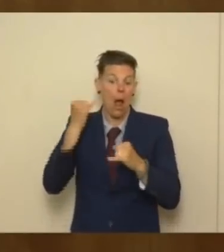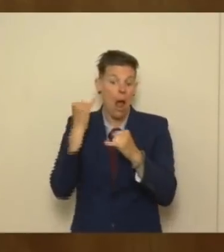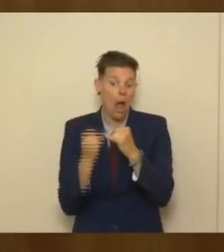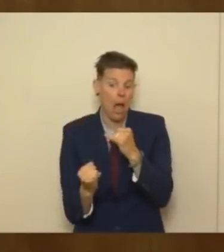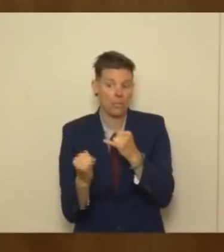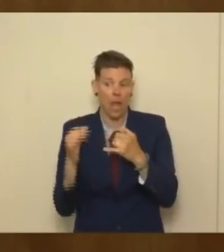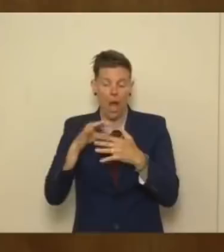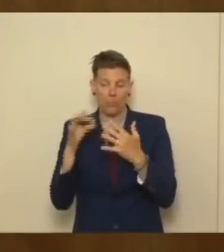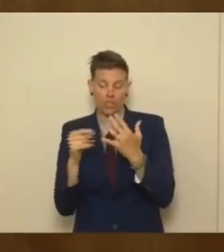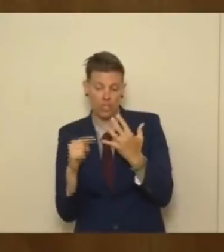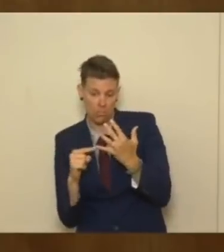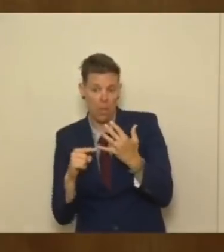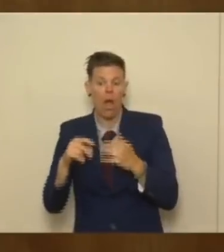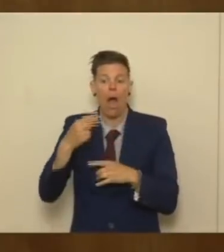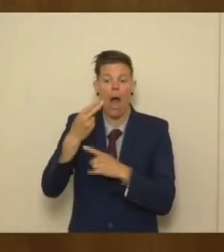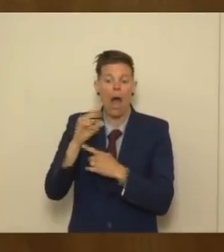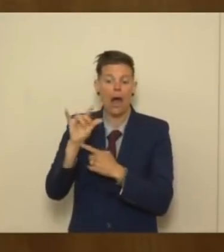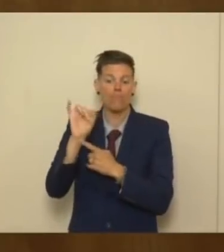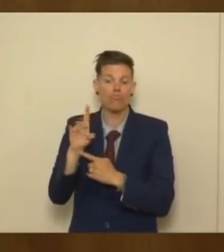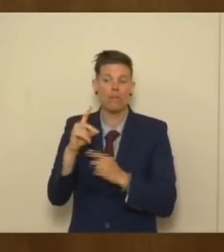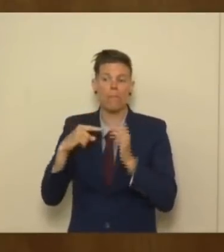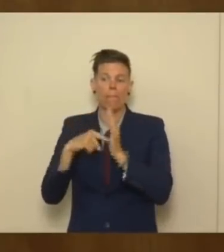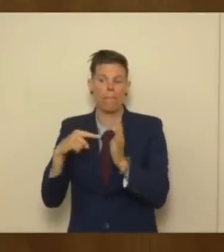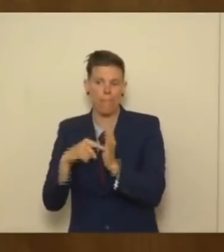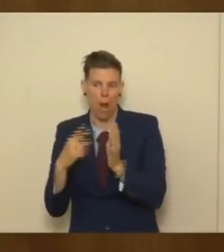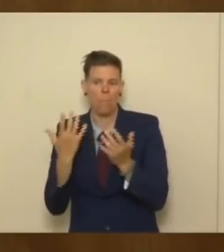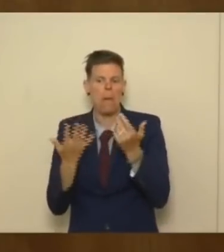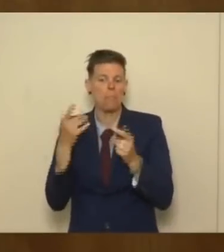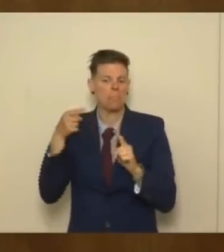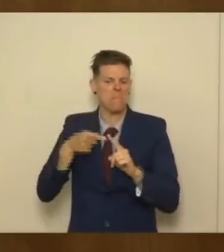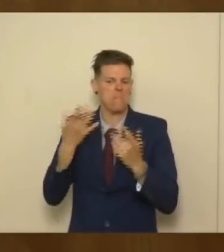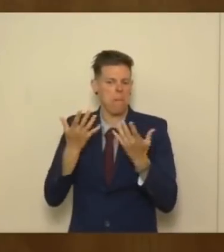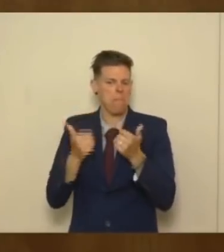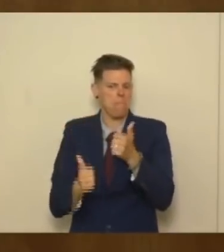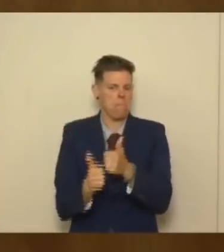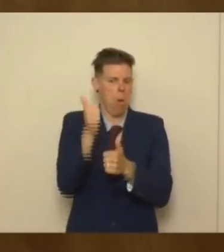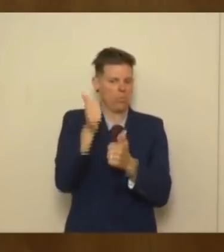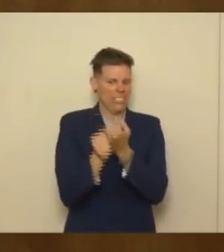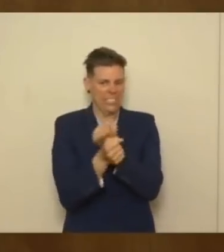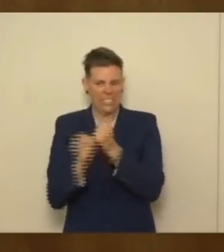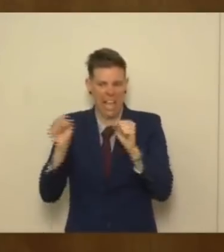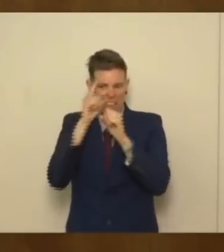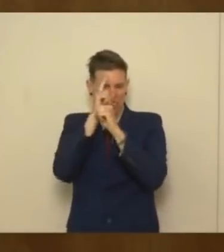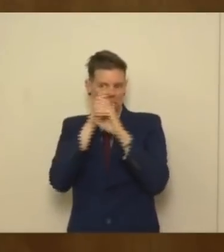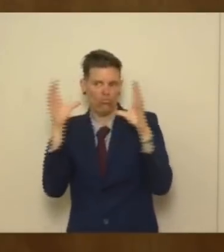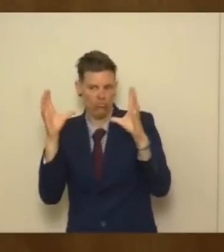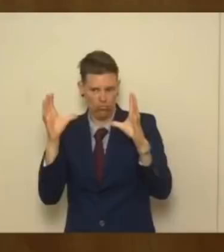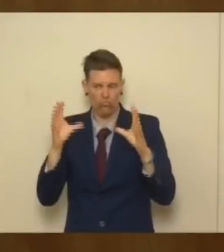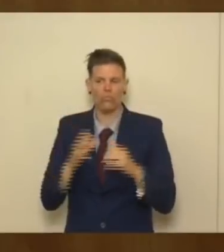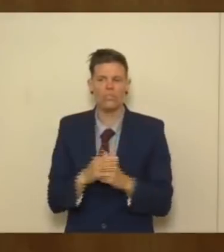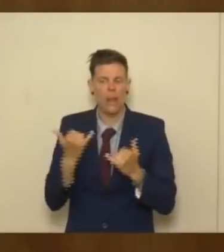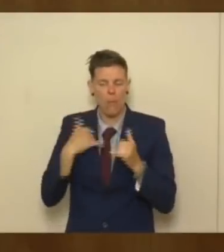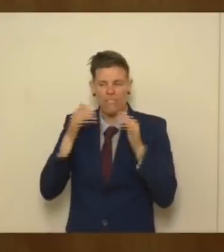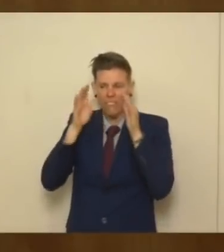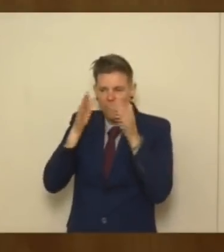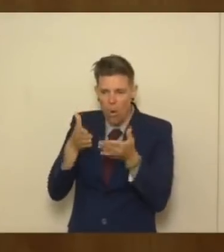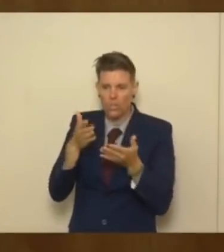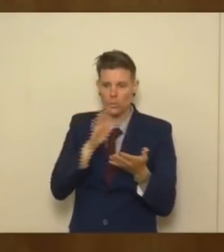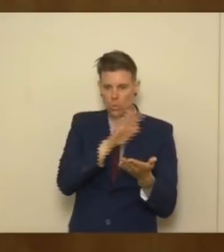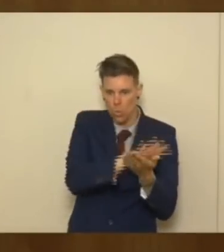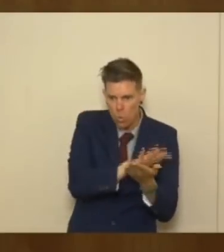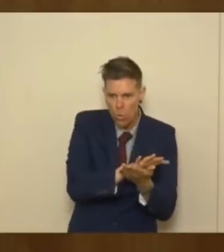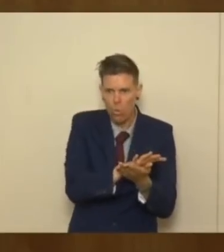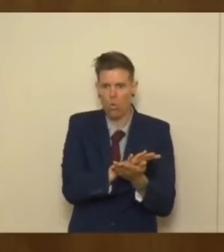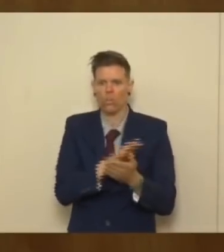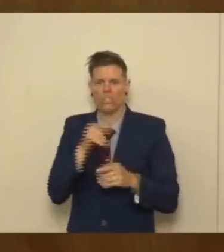that weekly evaluation of cases focused now on schools and kids and their families. And if it does